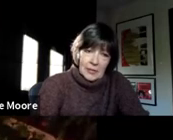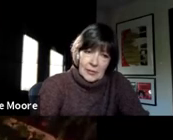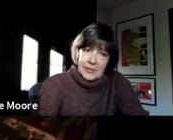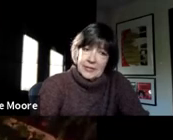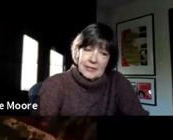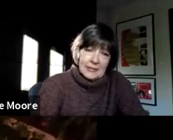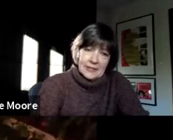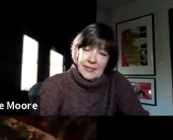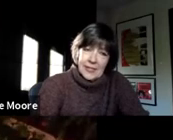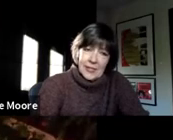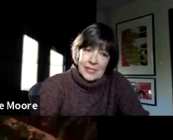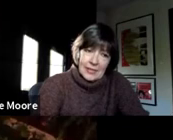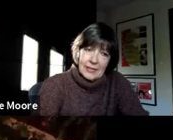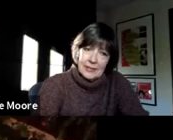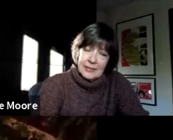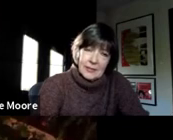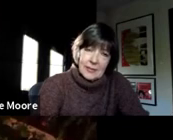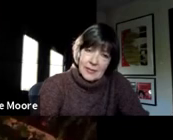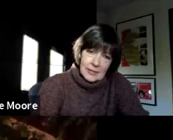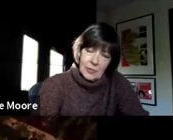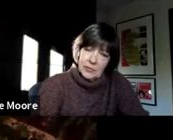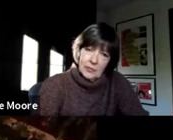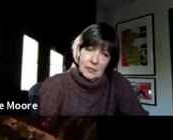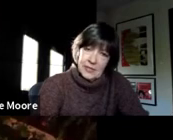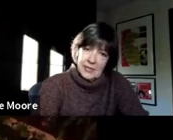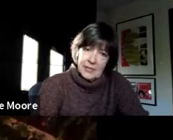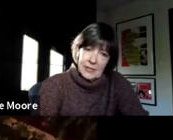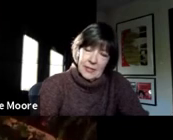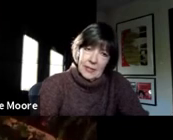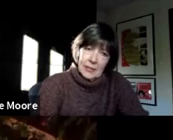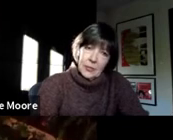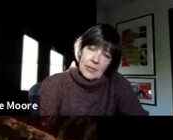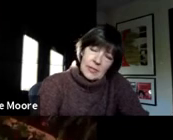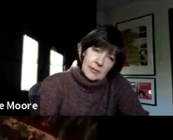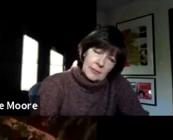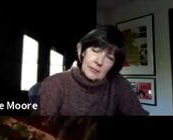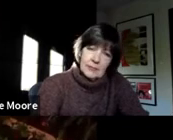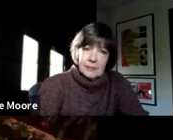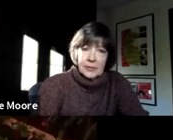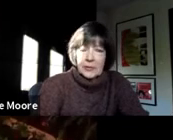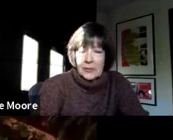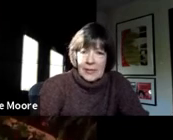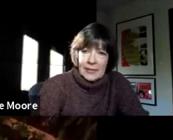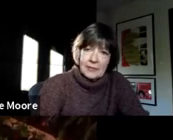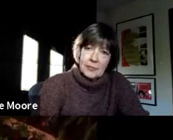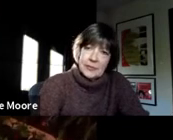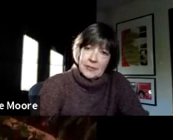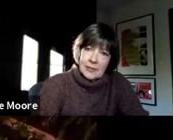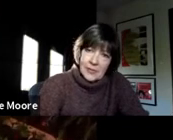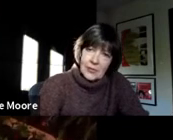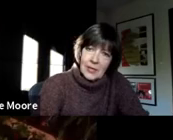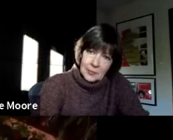In Barcelona, to see this performance was both creative but also